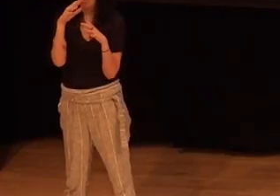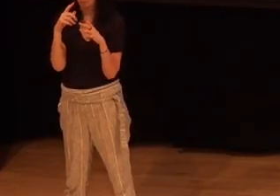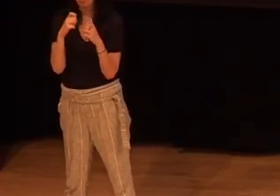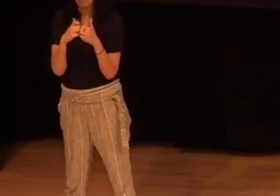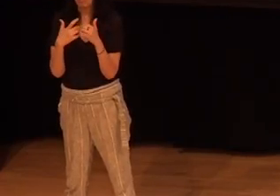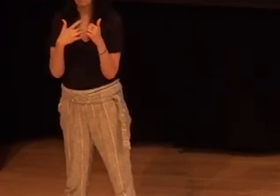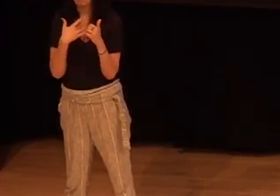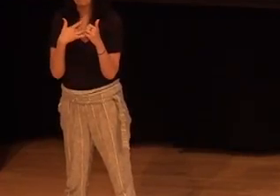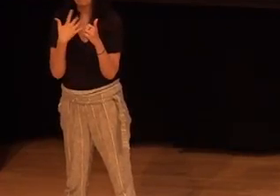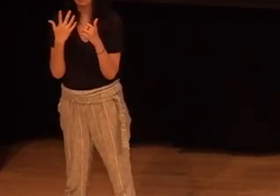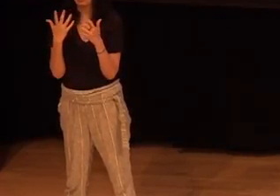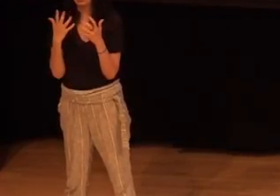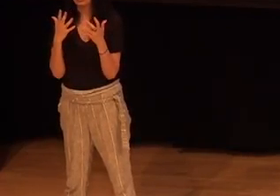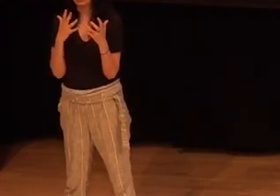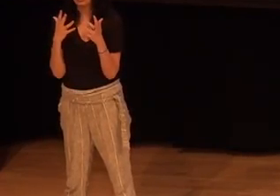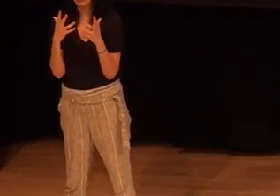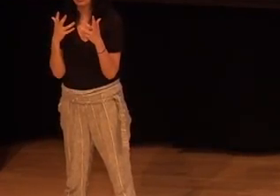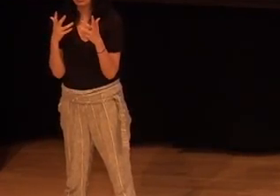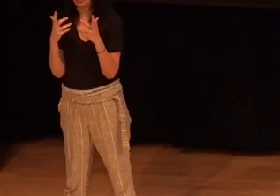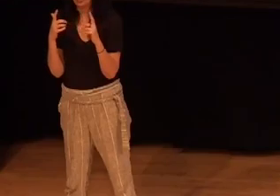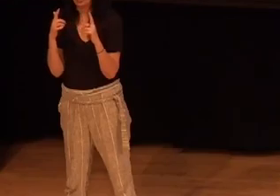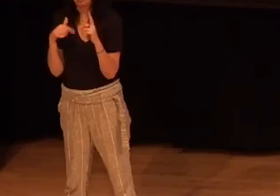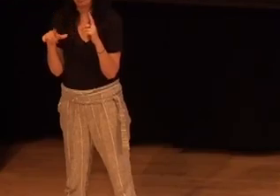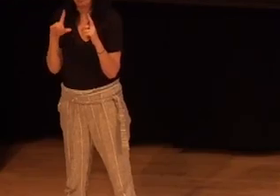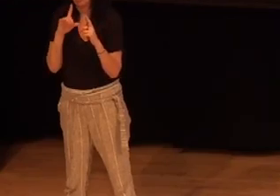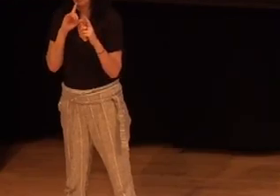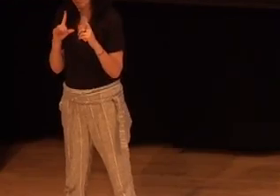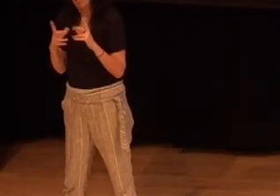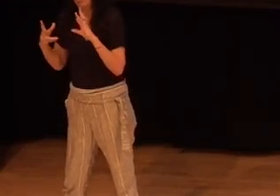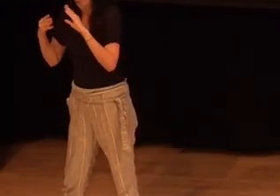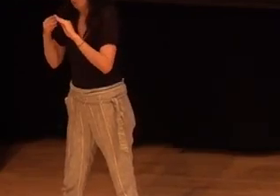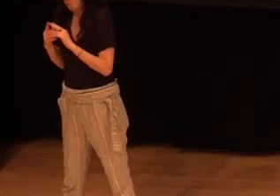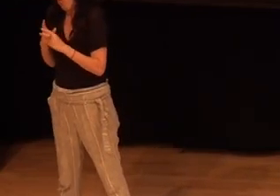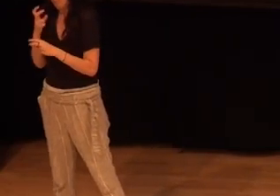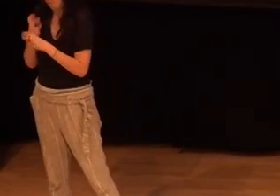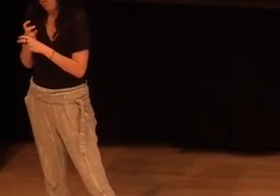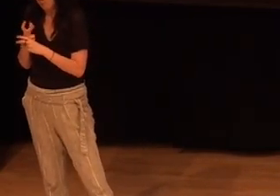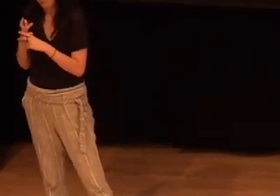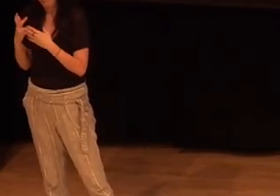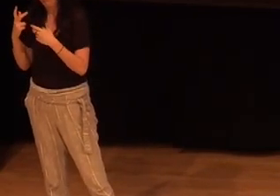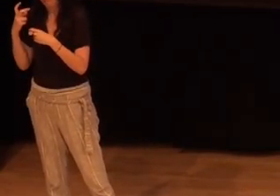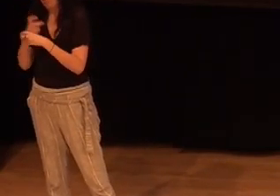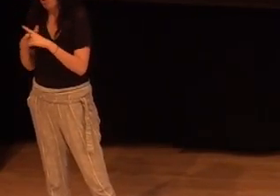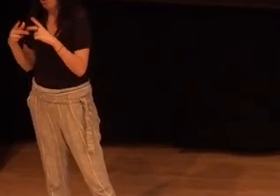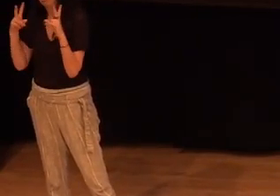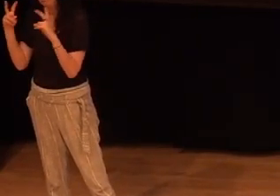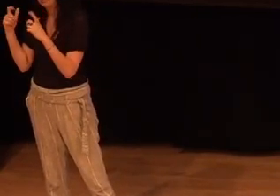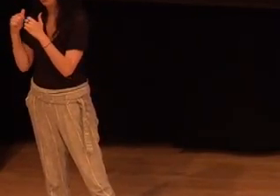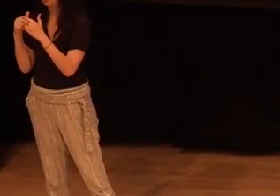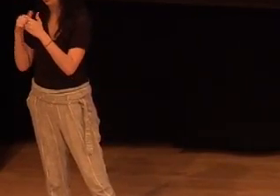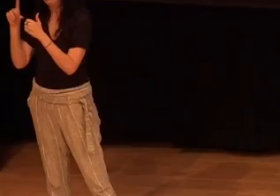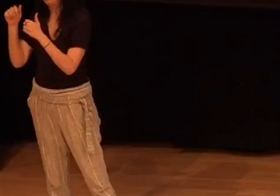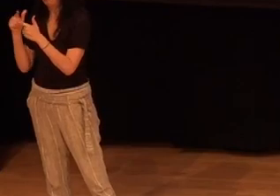is a deflection from the grittier and more difficult issues related to disability rights that we